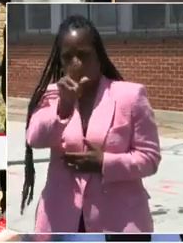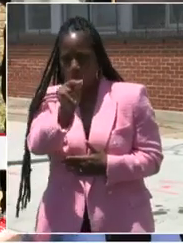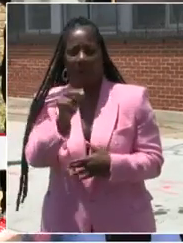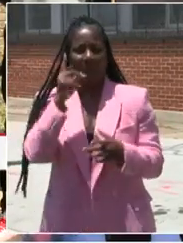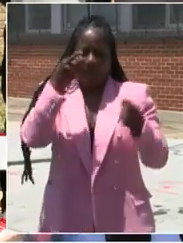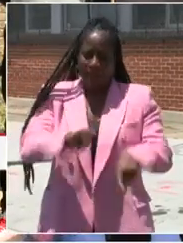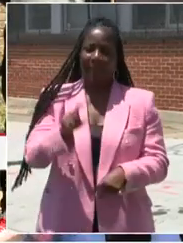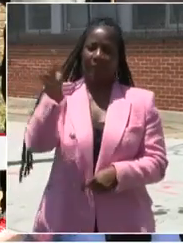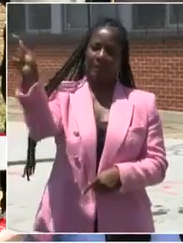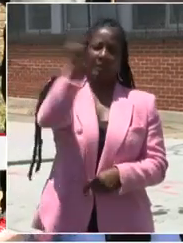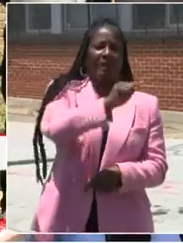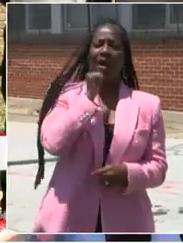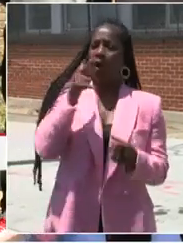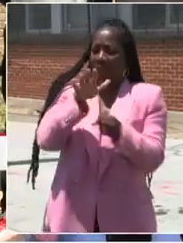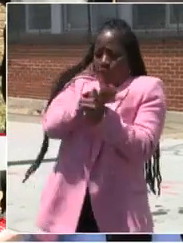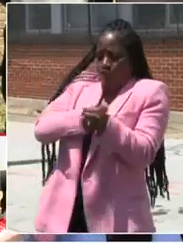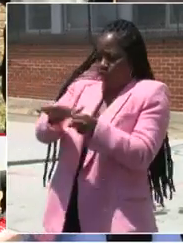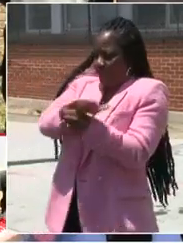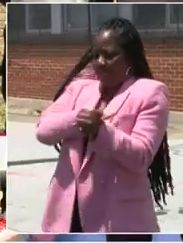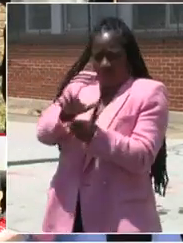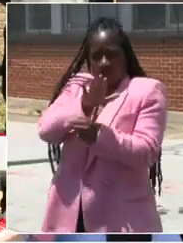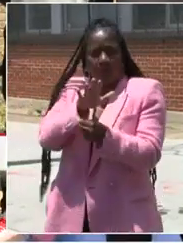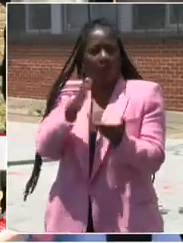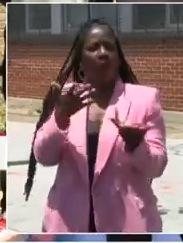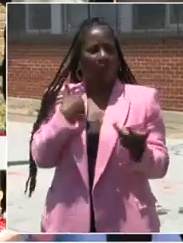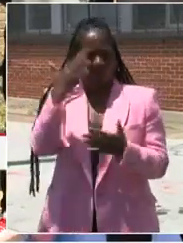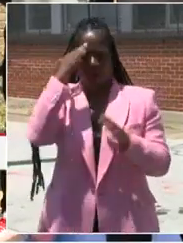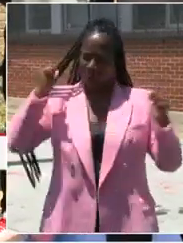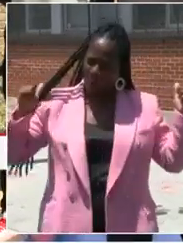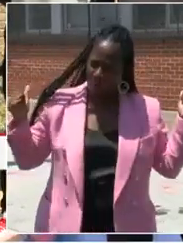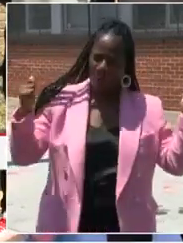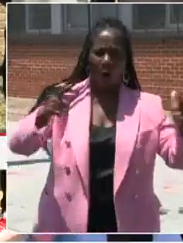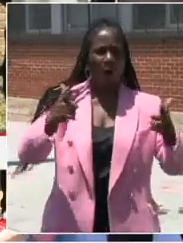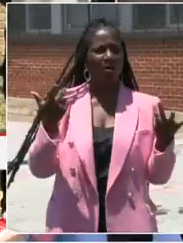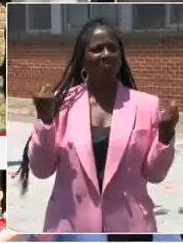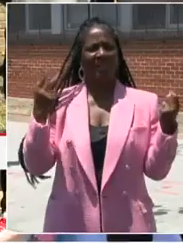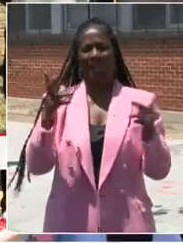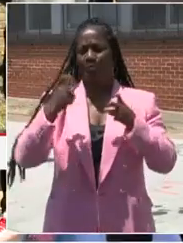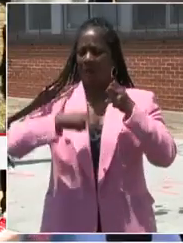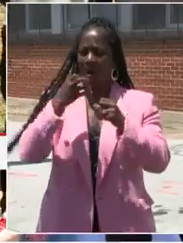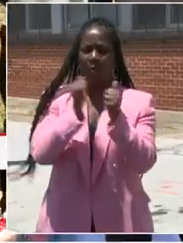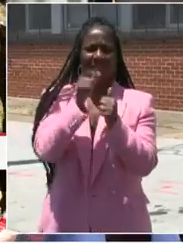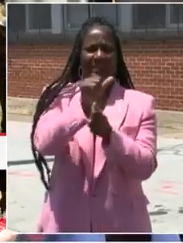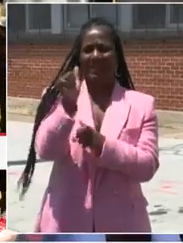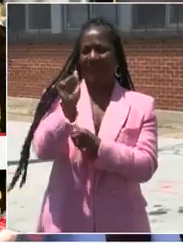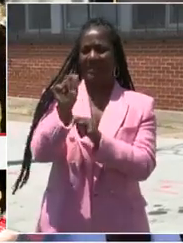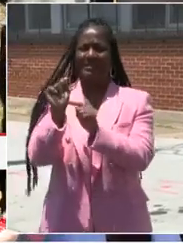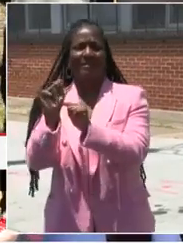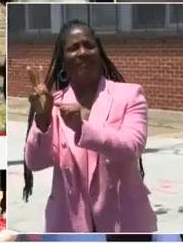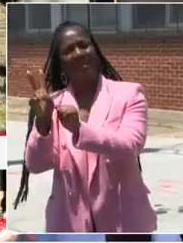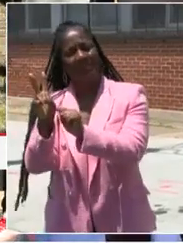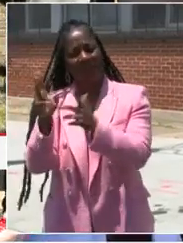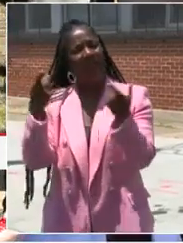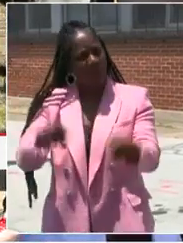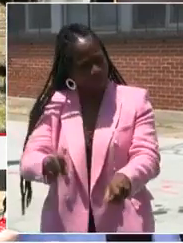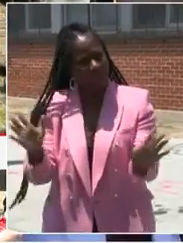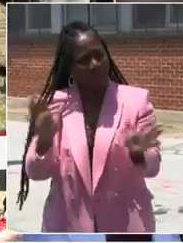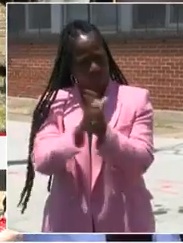unique in the region. We know that all around us there's a lot of problem with these ATVs.